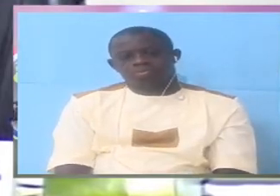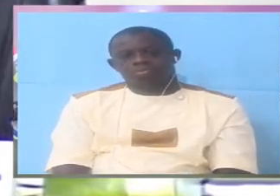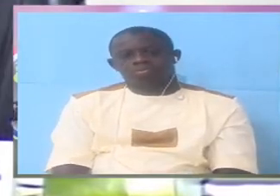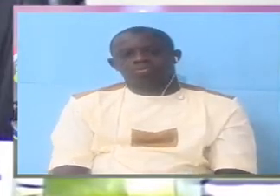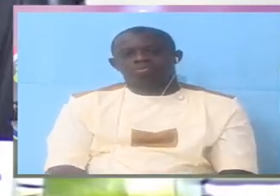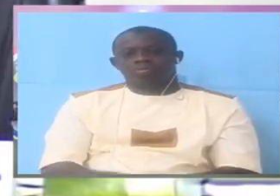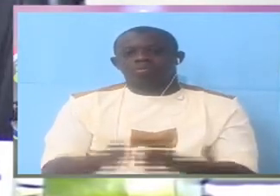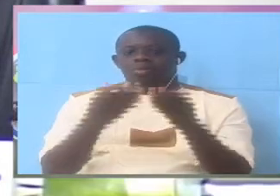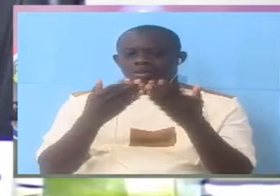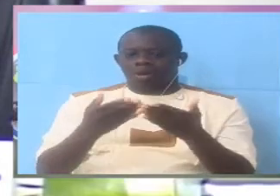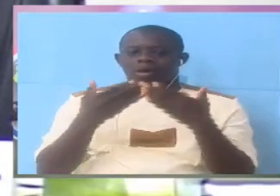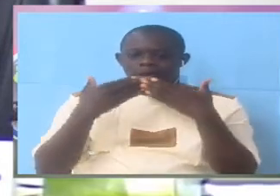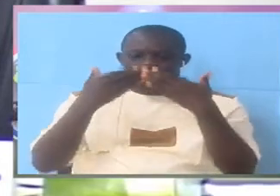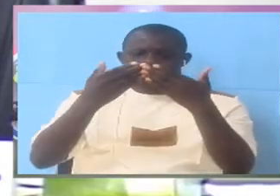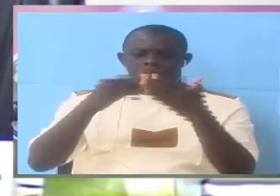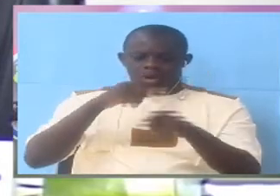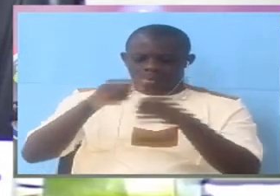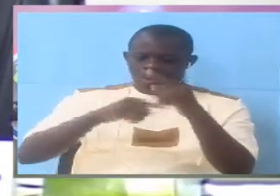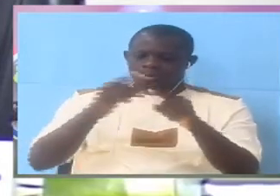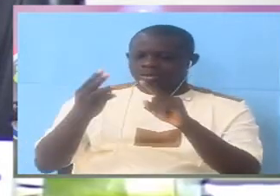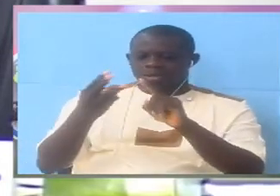confronted with a 3rd accusation,